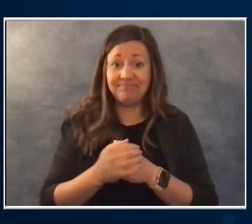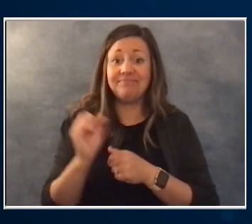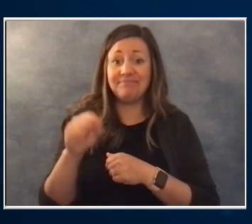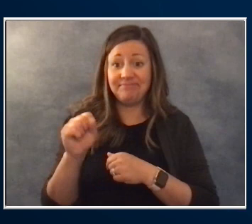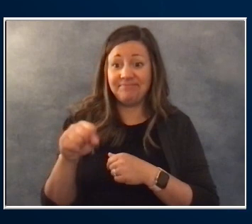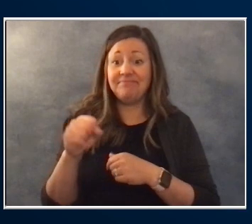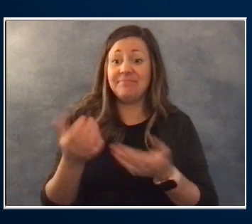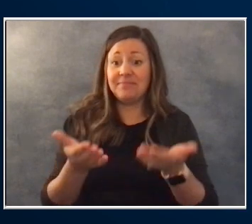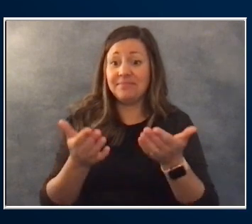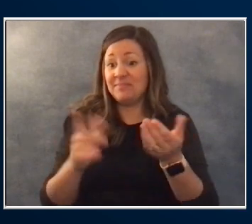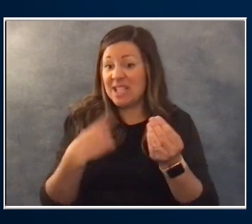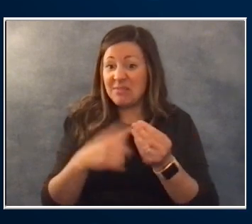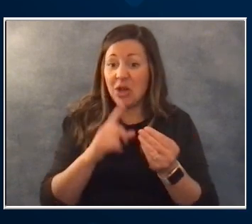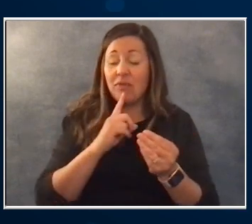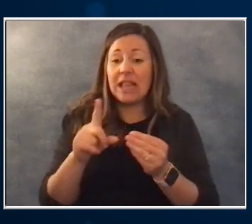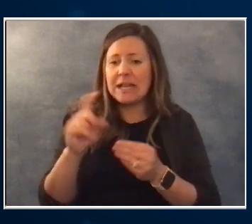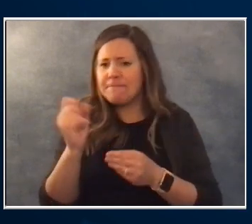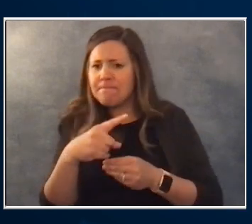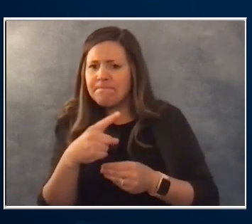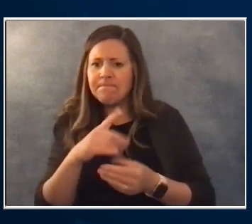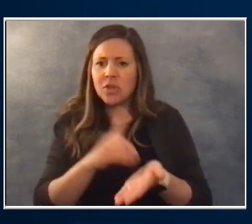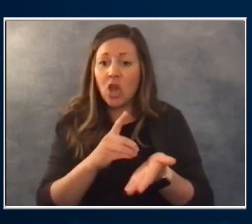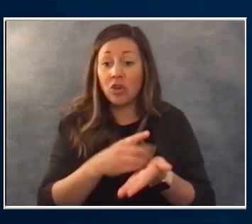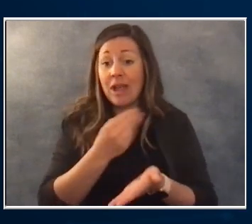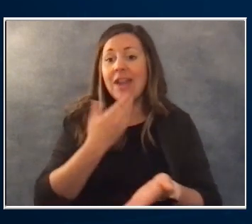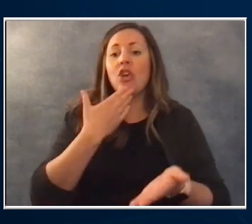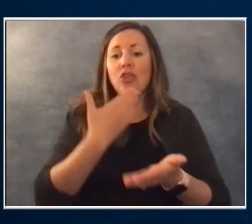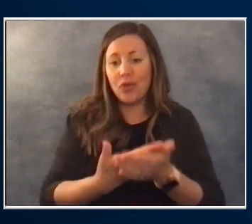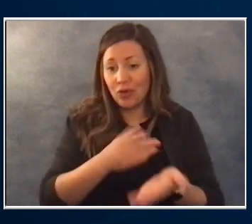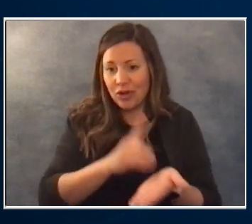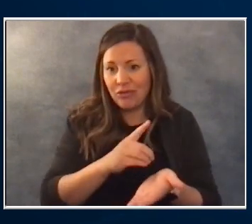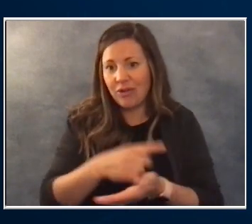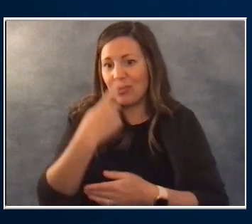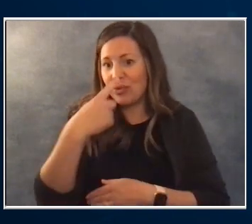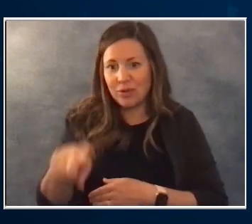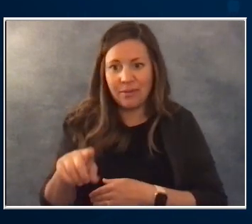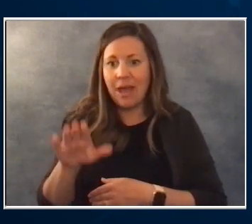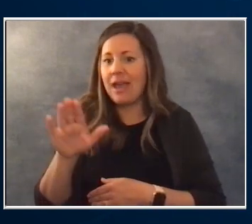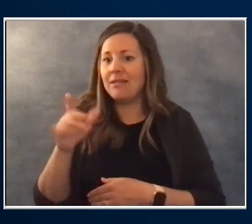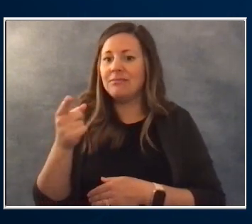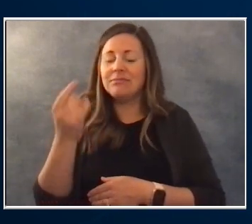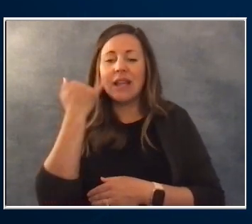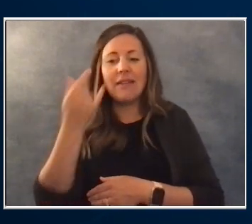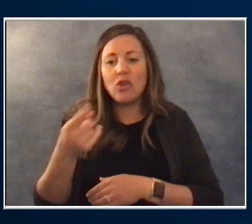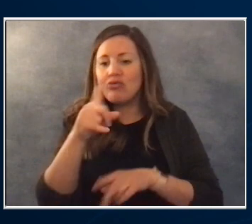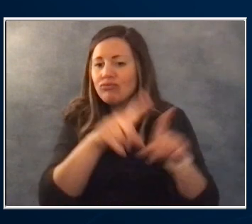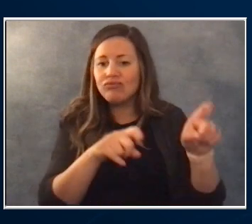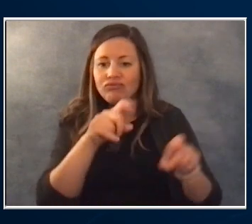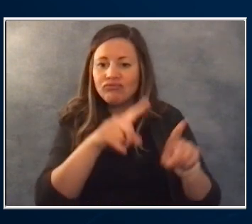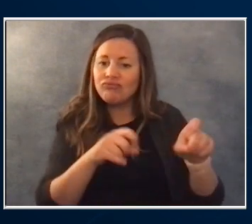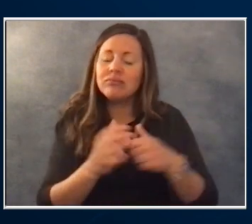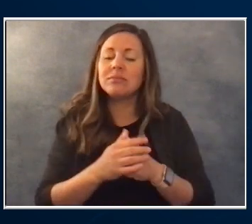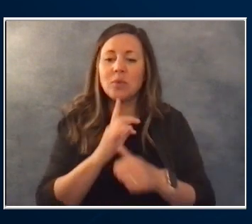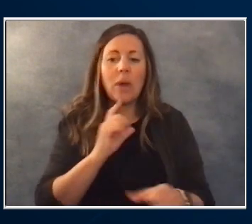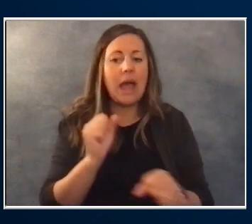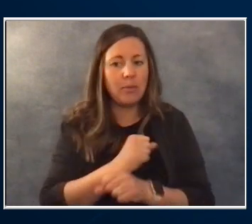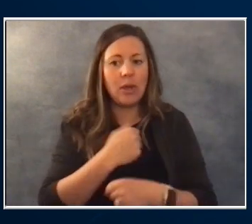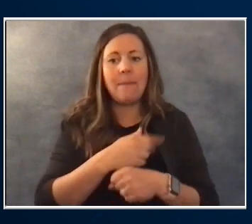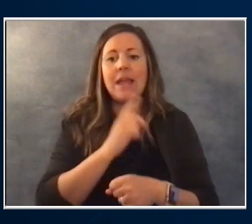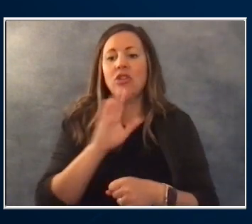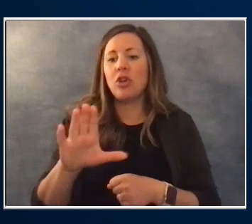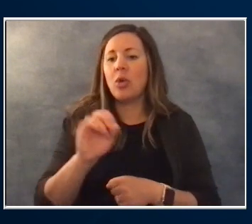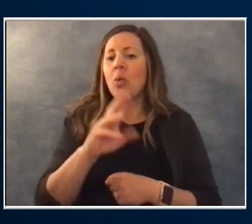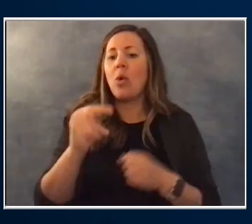doctors, and a good doctor doesn't mind if you do your own research and ask your own questions. So absolutely, be your own advocate. Thank you again so